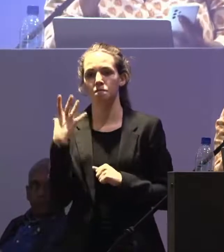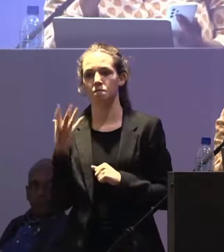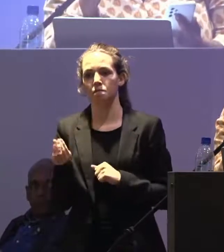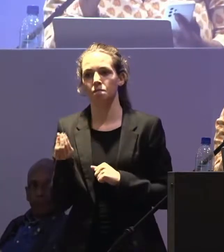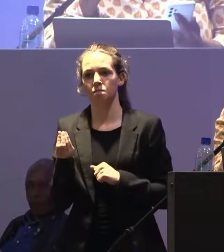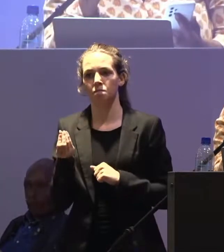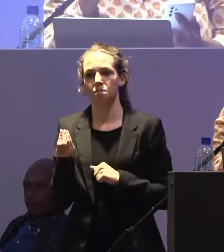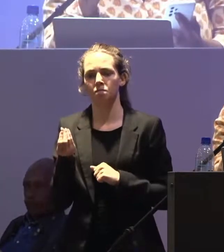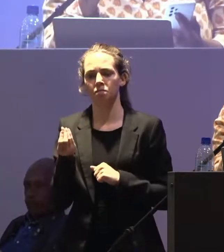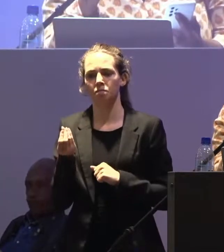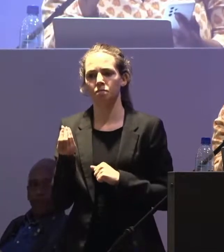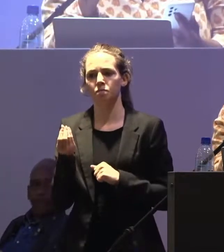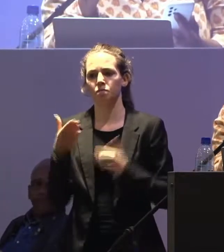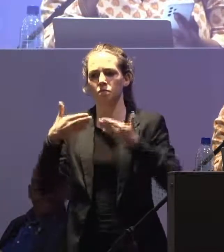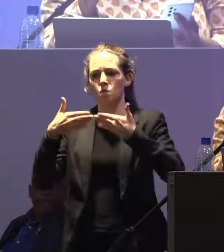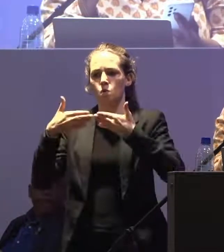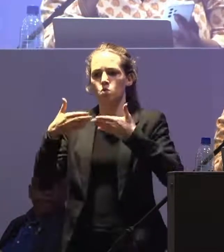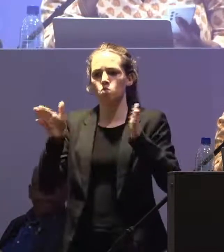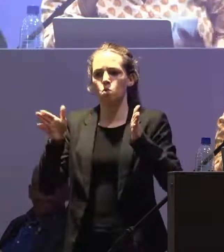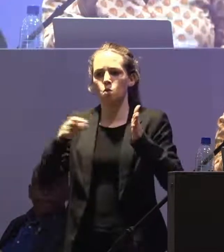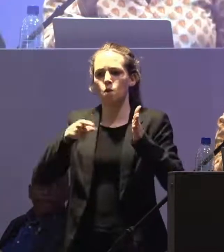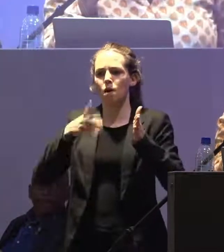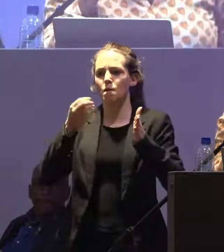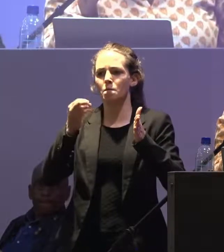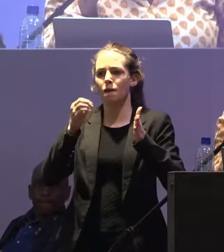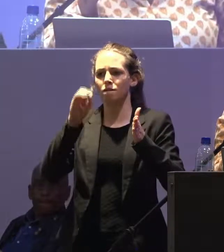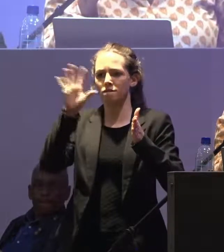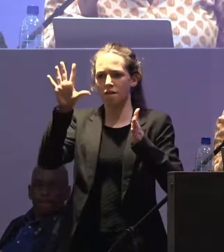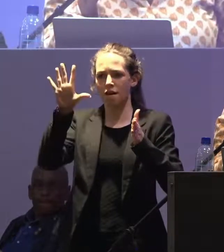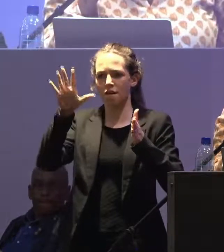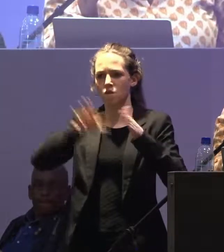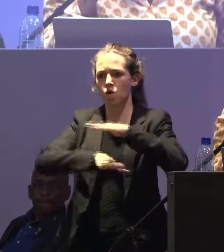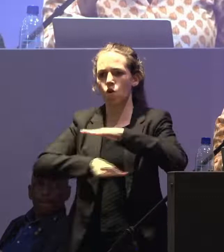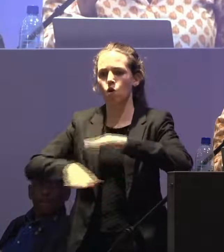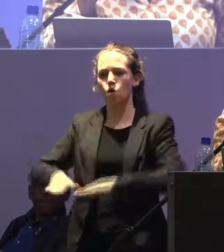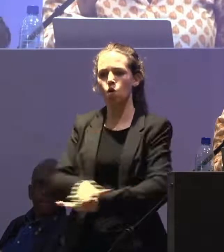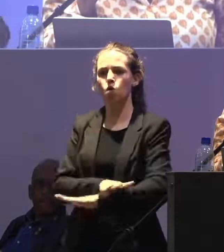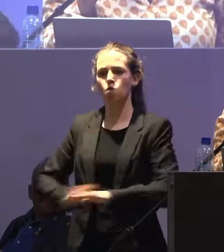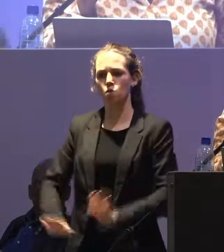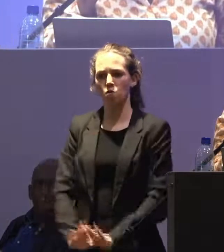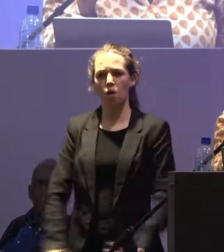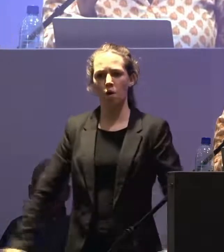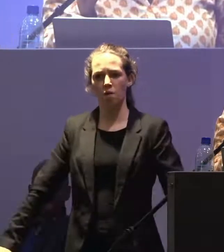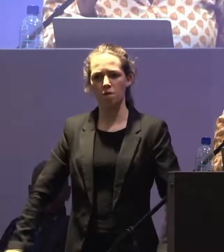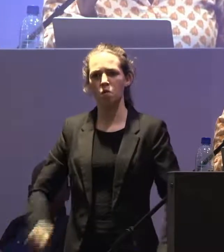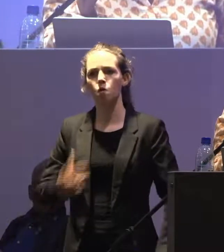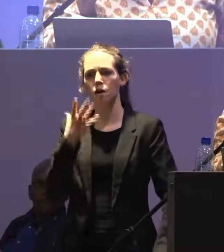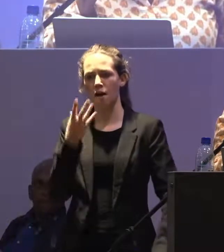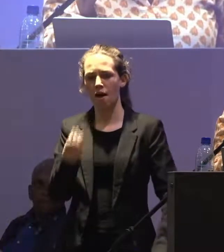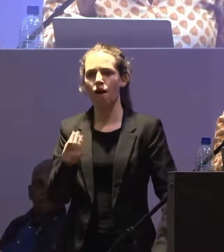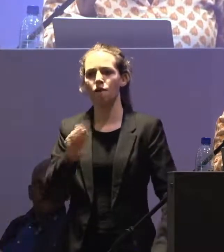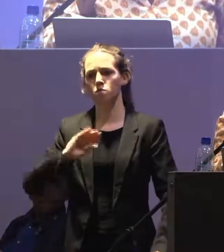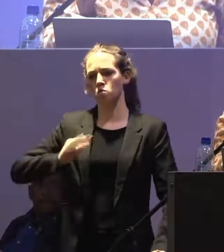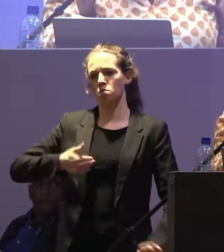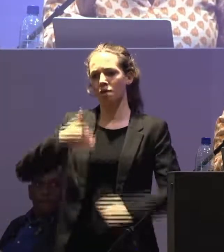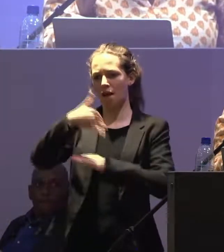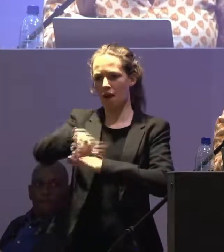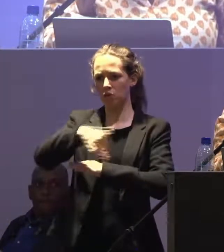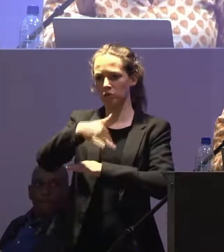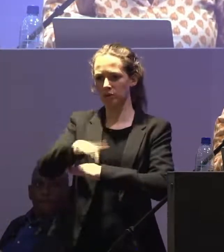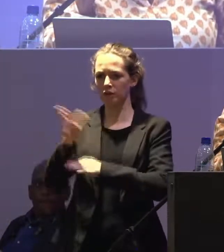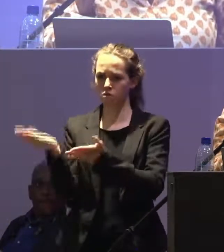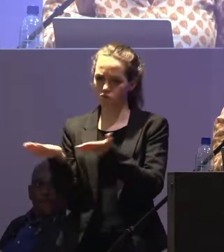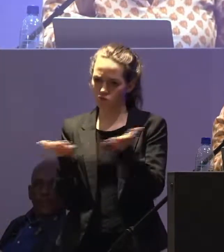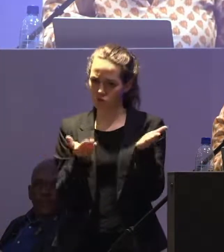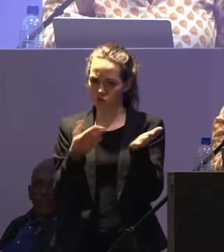On entrance 5, ground floor, there will be ladies outside who will direct us to